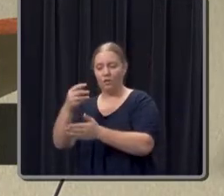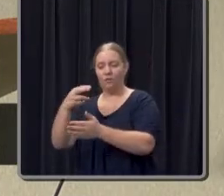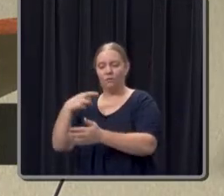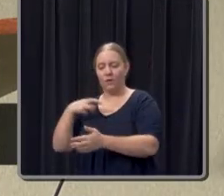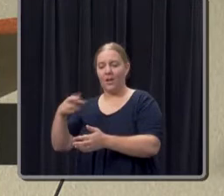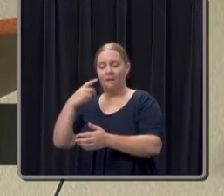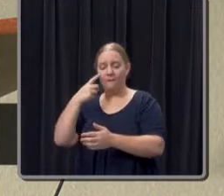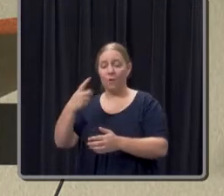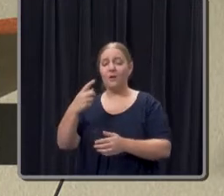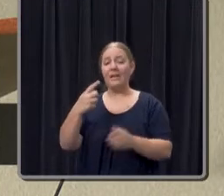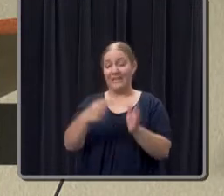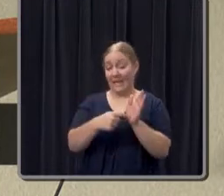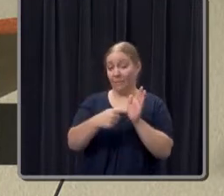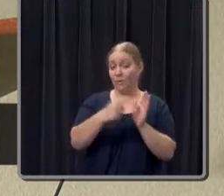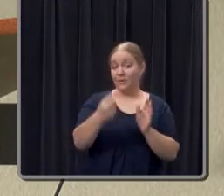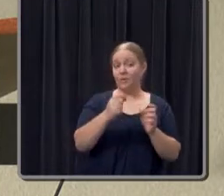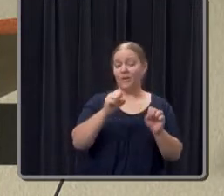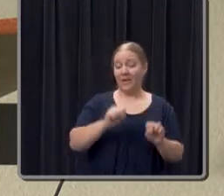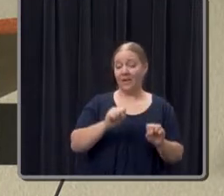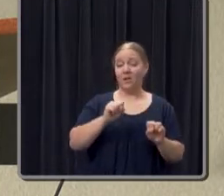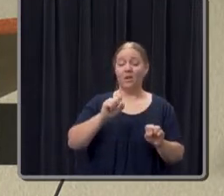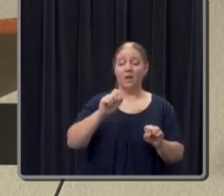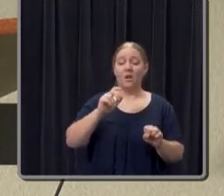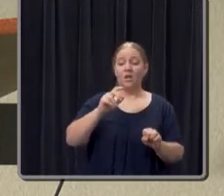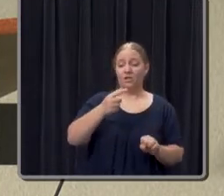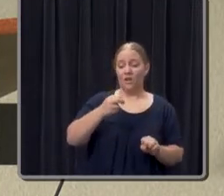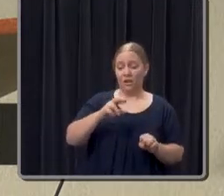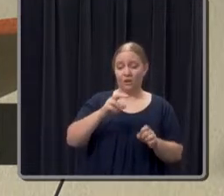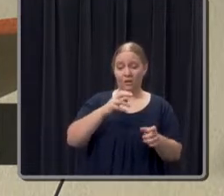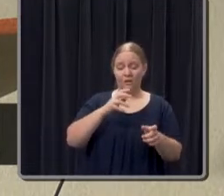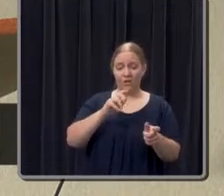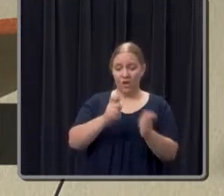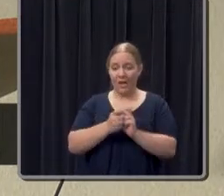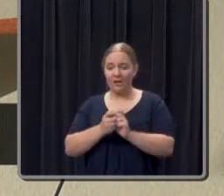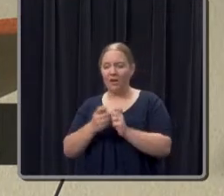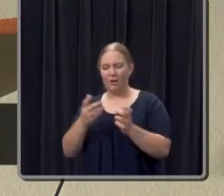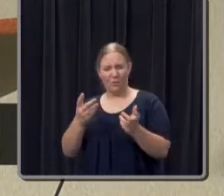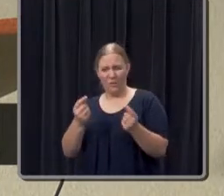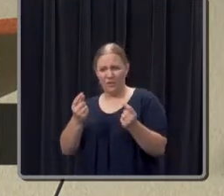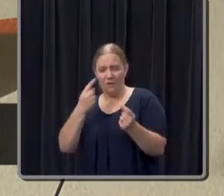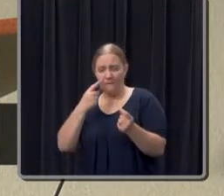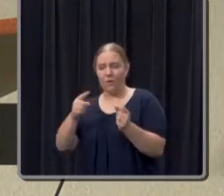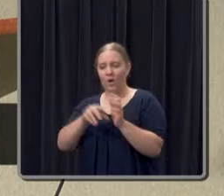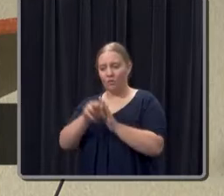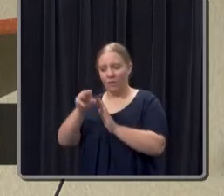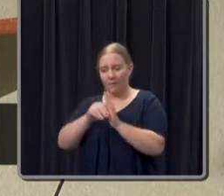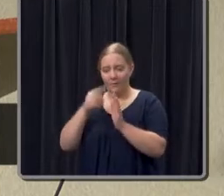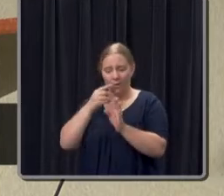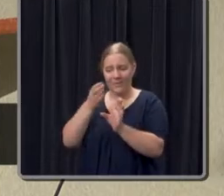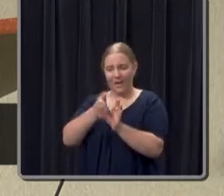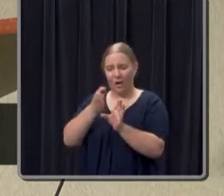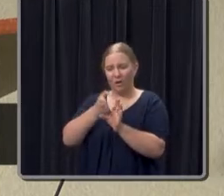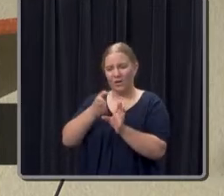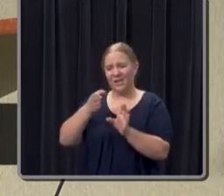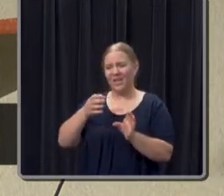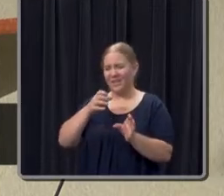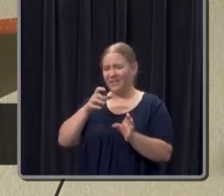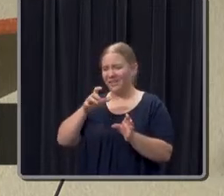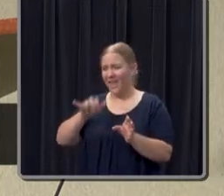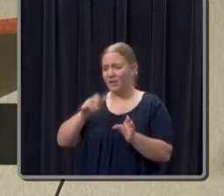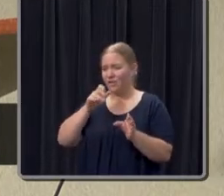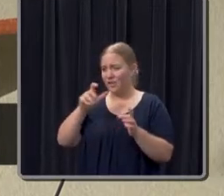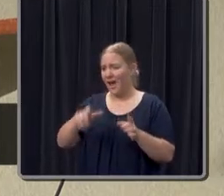for example. What is it doing as part of the curriculum for psychology? This should not be happening.